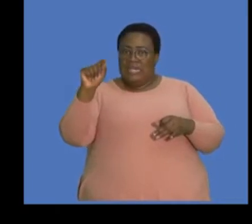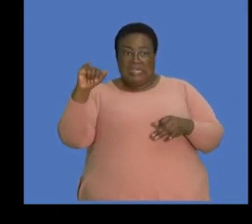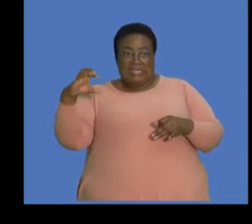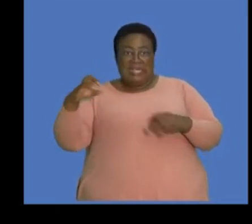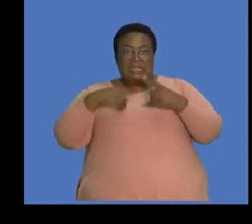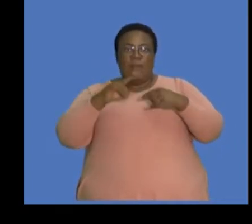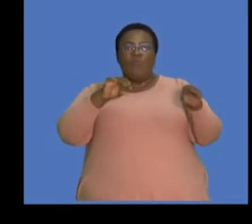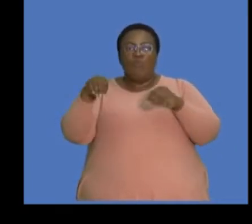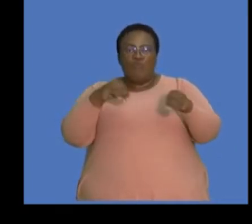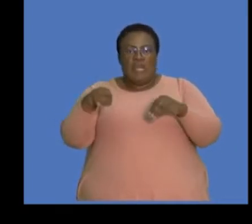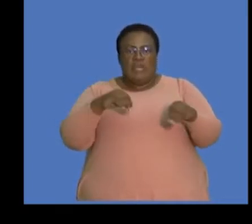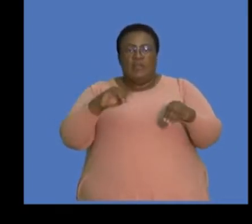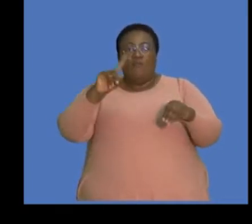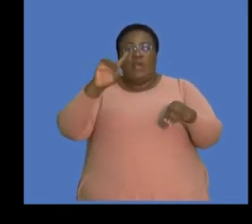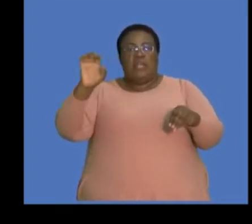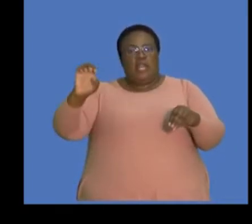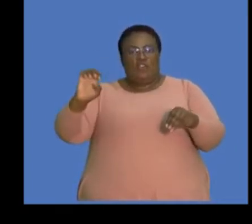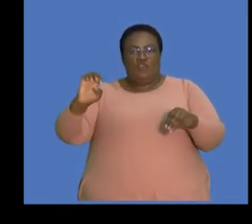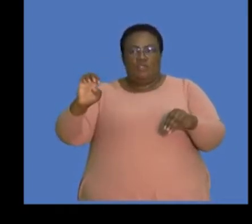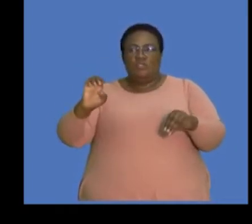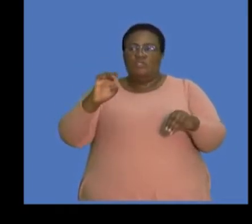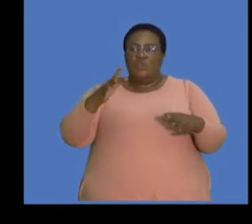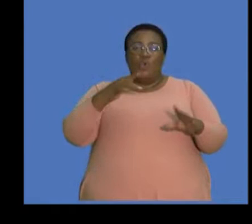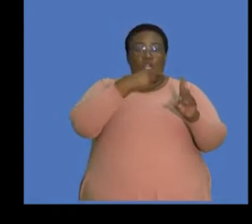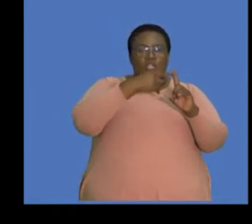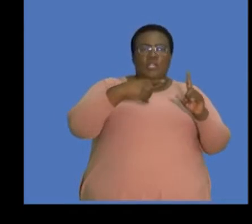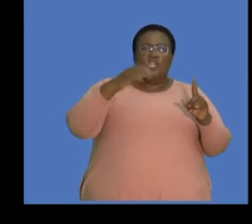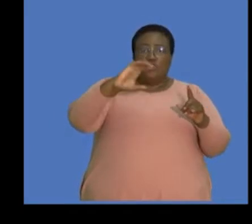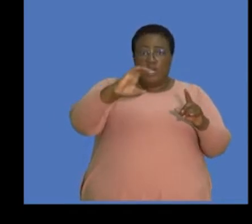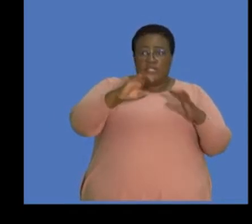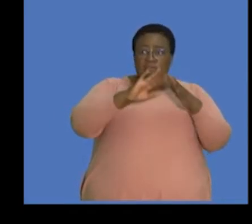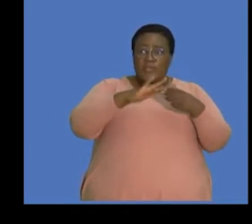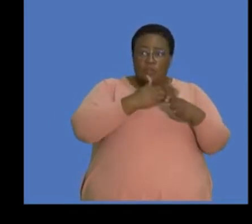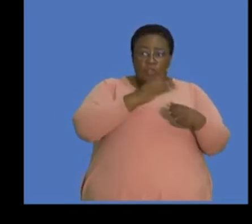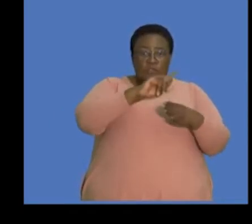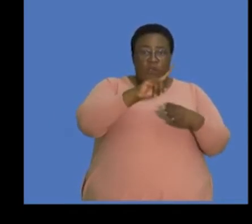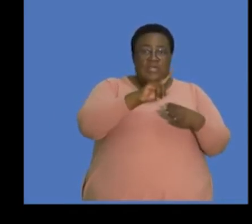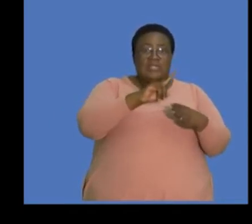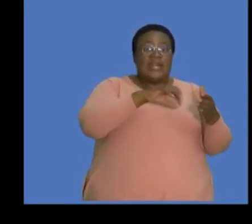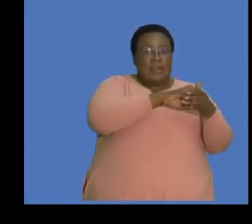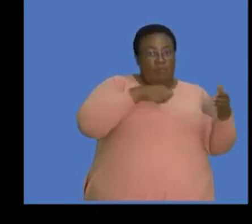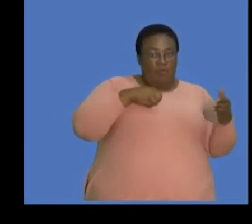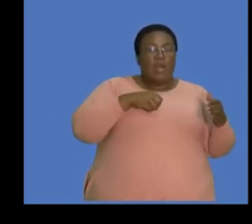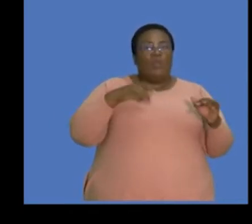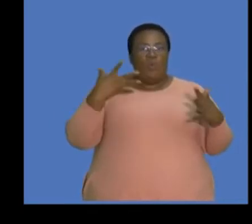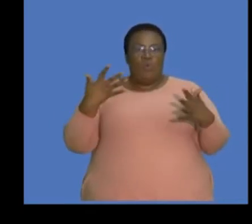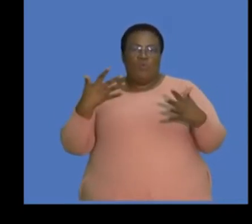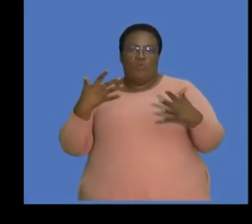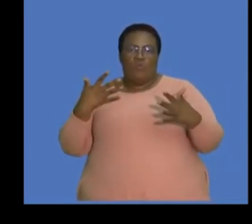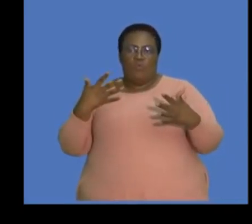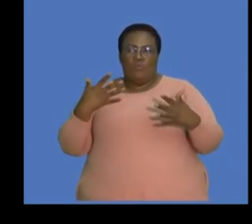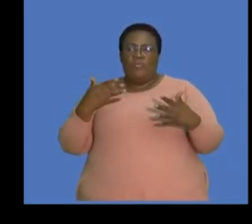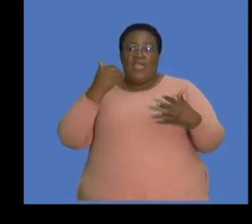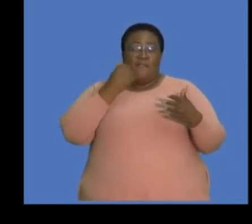of electrons. Electrostatics, okay? So the charge arises as a result of removal or addition. So if we remove, it's